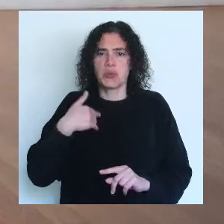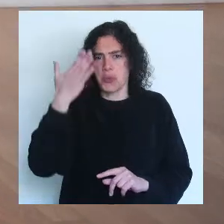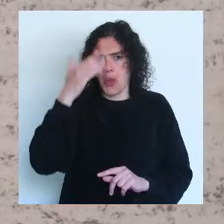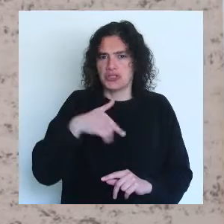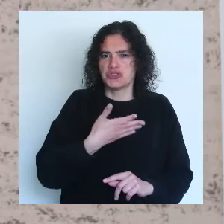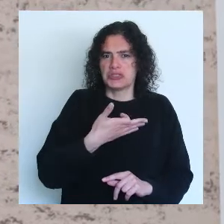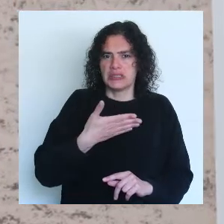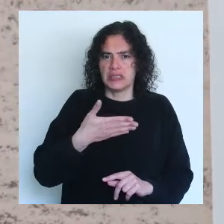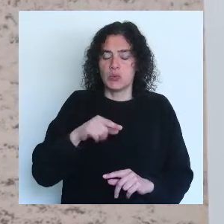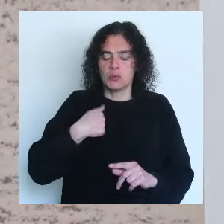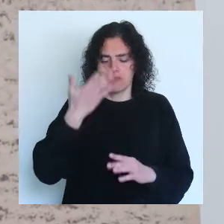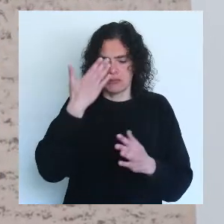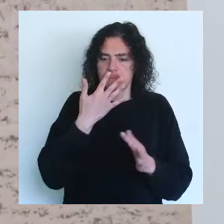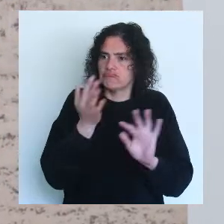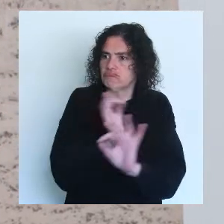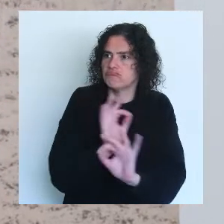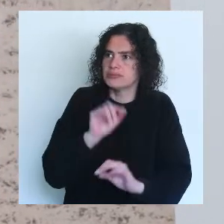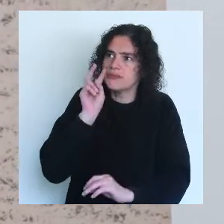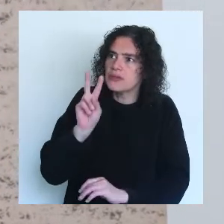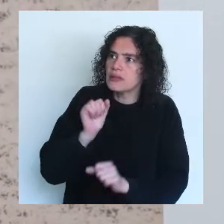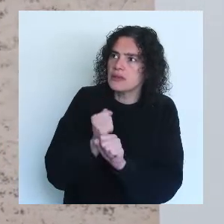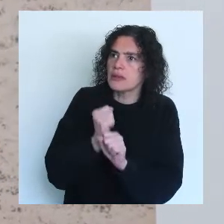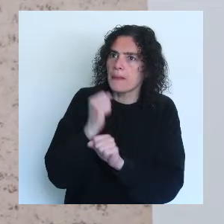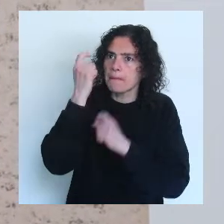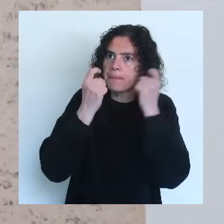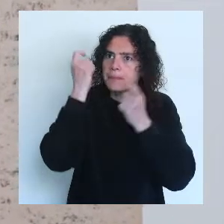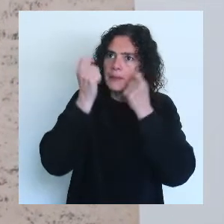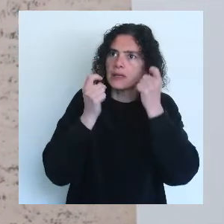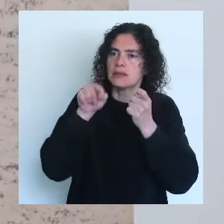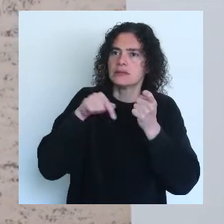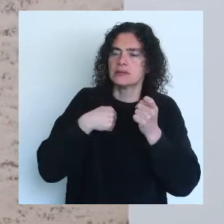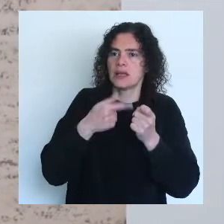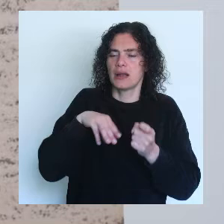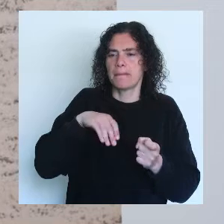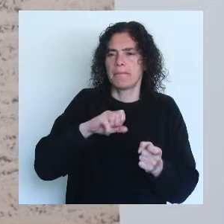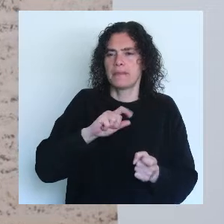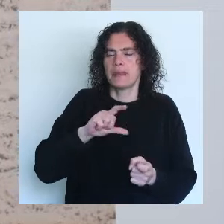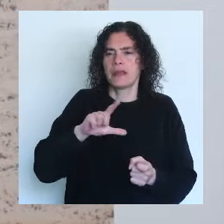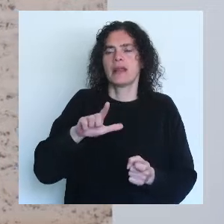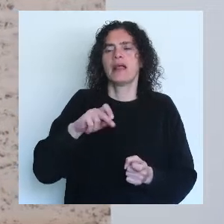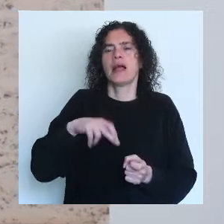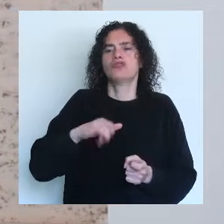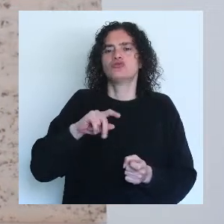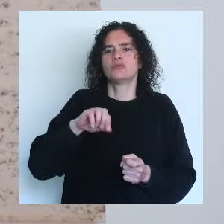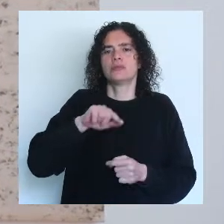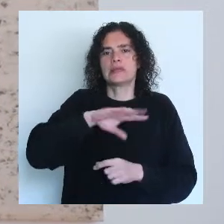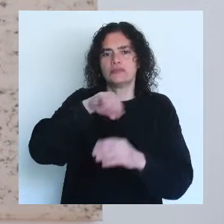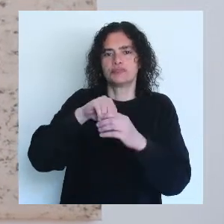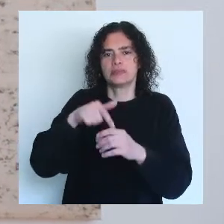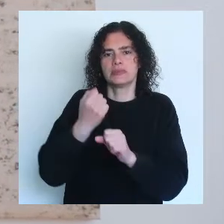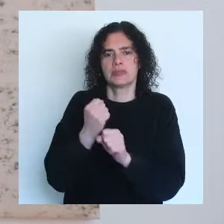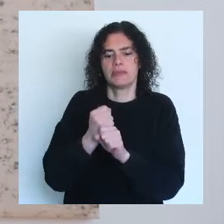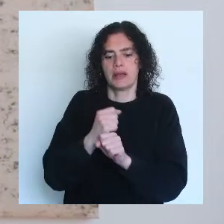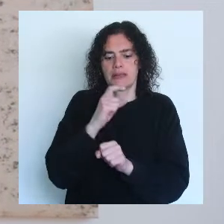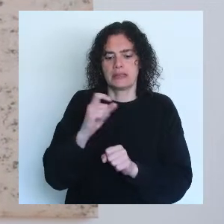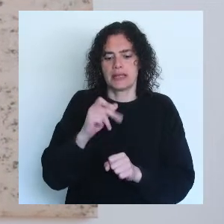it's 1971. For me, it's absolutely incredible to look at this work and to think of Michelangelo